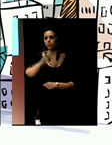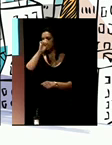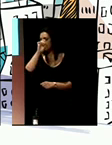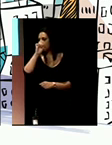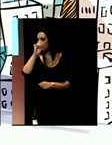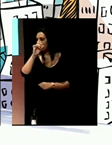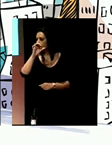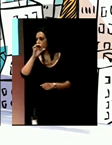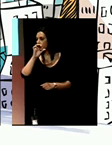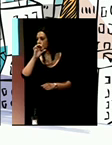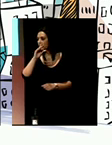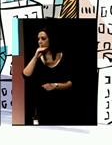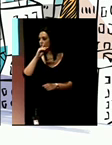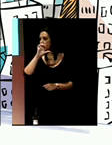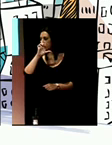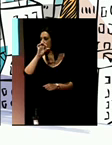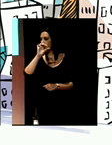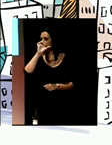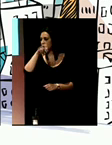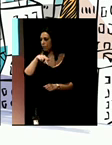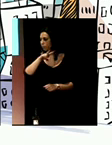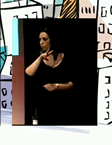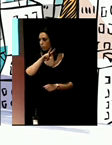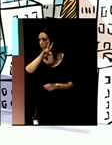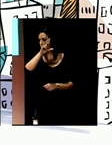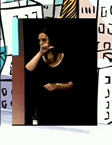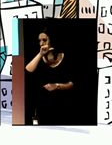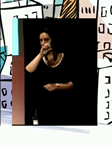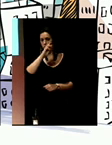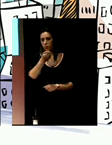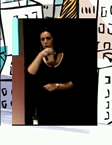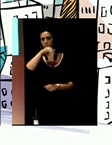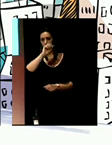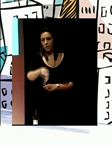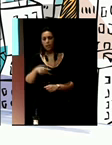be carried out by Inma Alemani, that works for the foundation